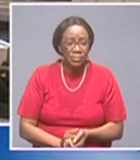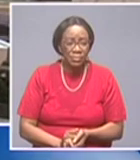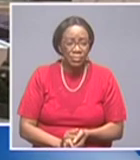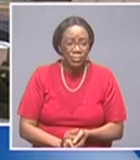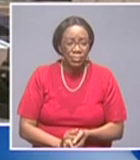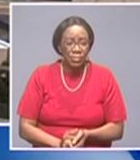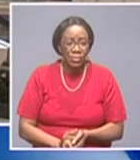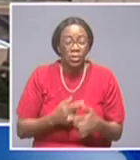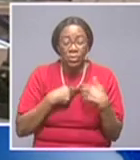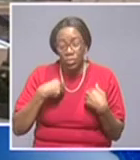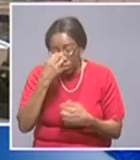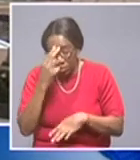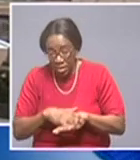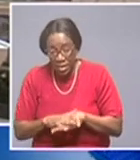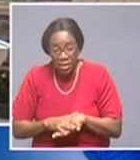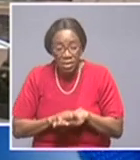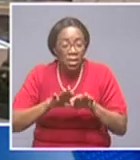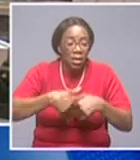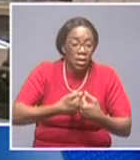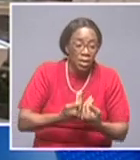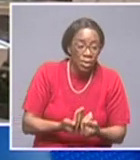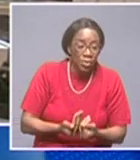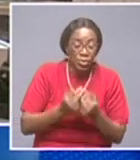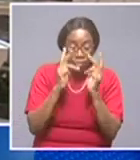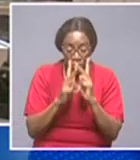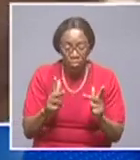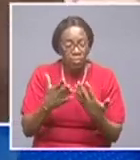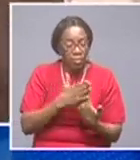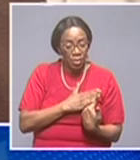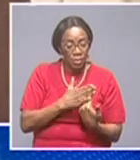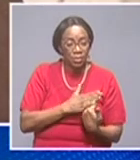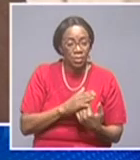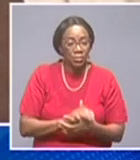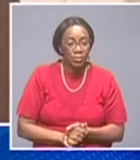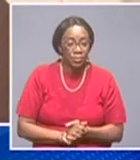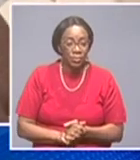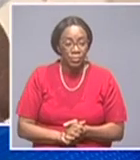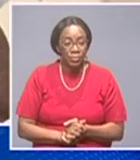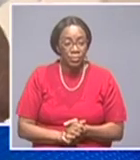of how to also make sure that they are safe from their side. We need to